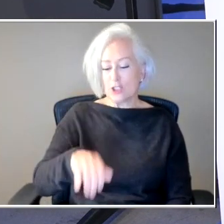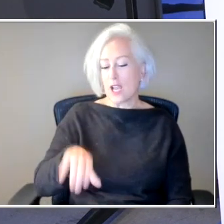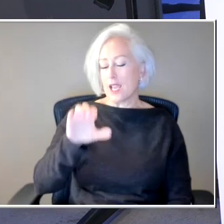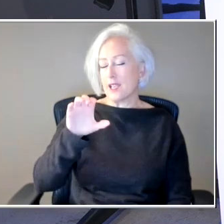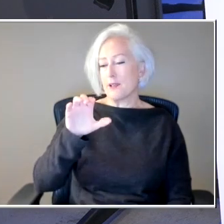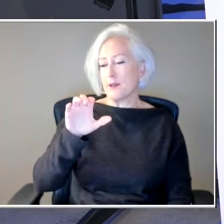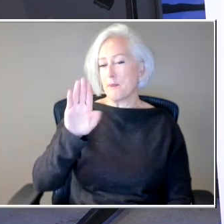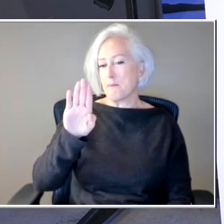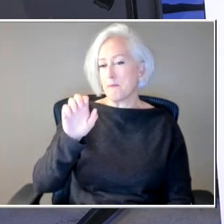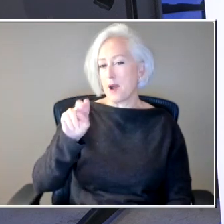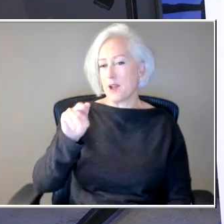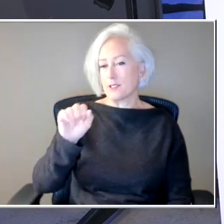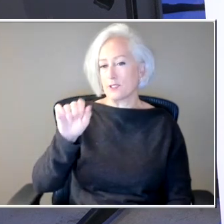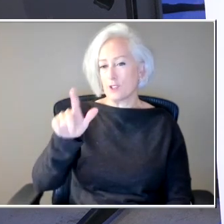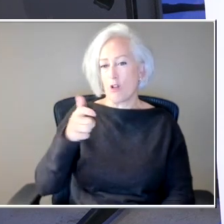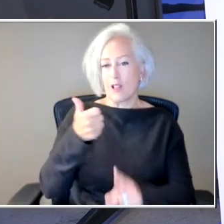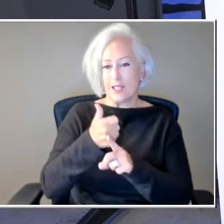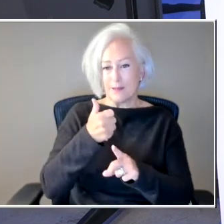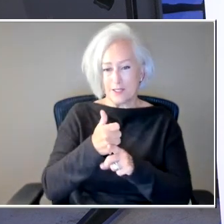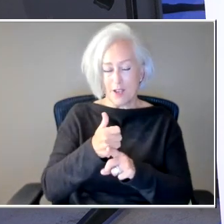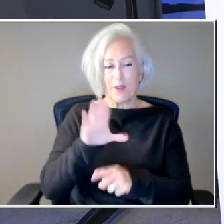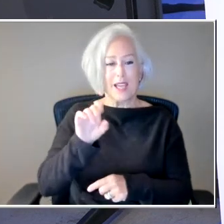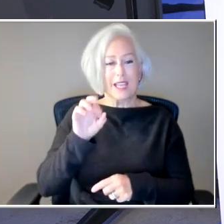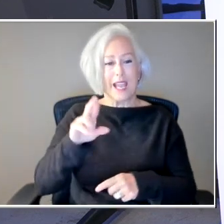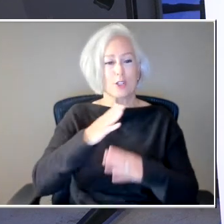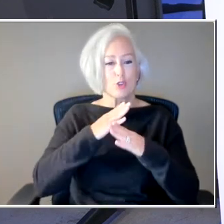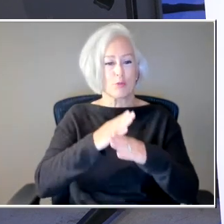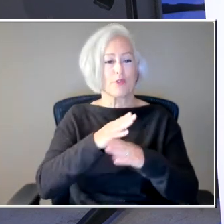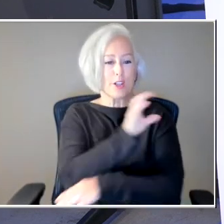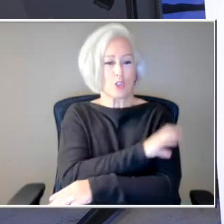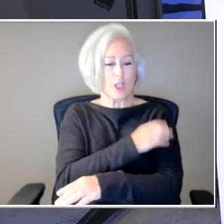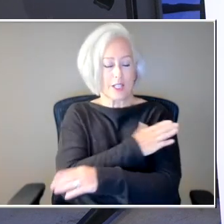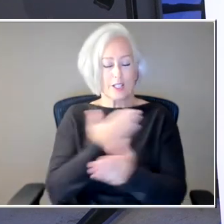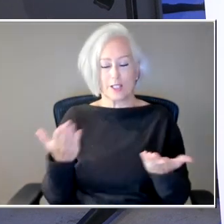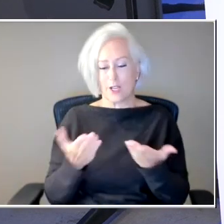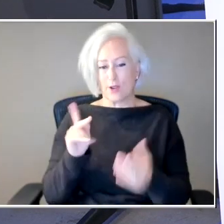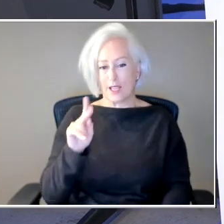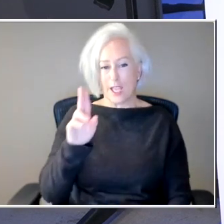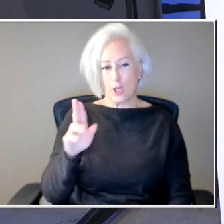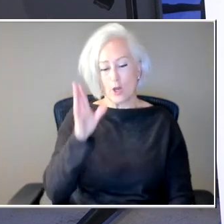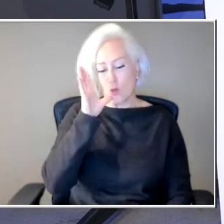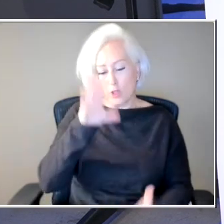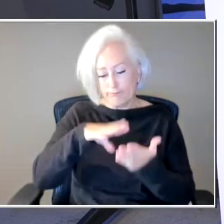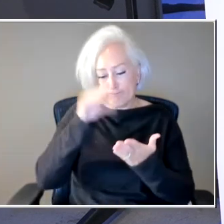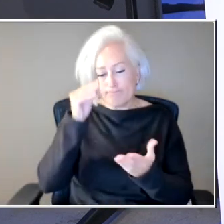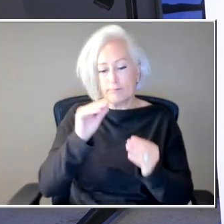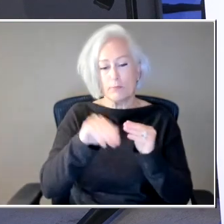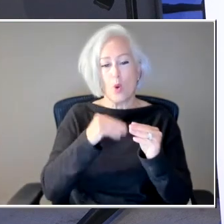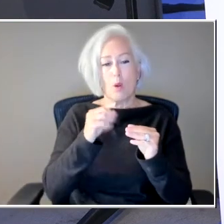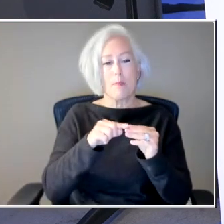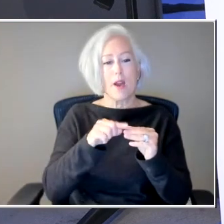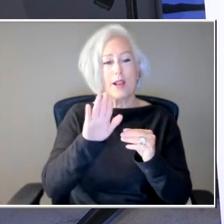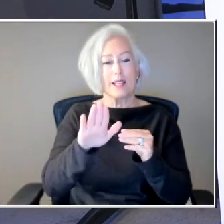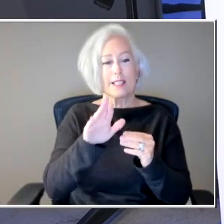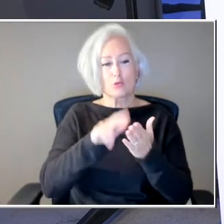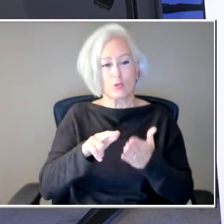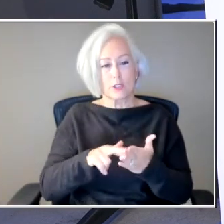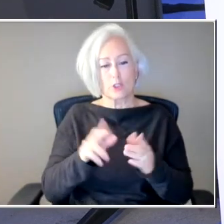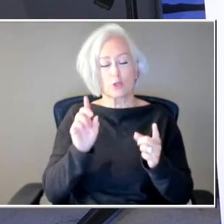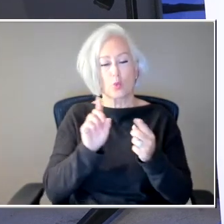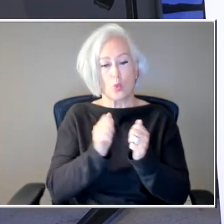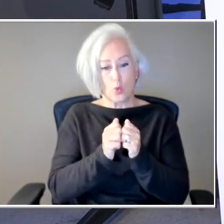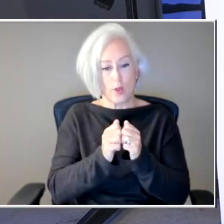Prevention Clinic at the University of Kansas Cancer Center. We're going to learn about his research into a vaccine that we hope will help